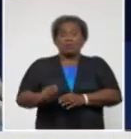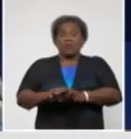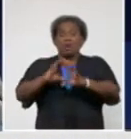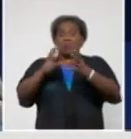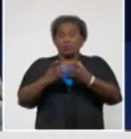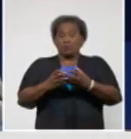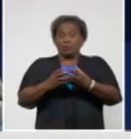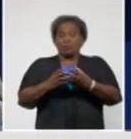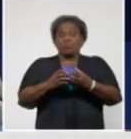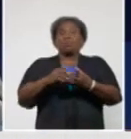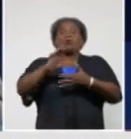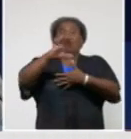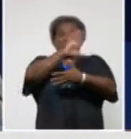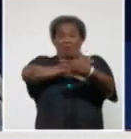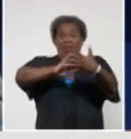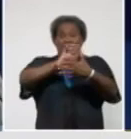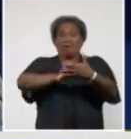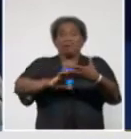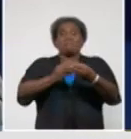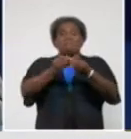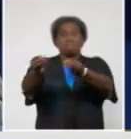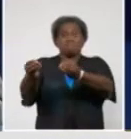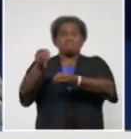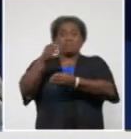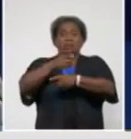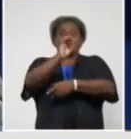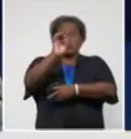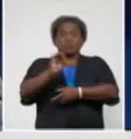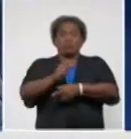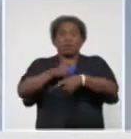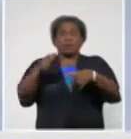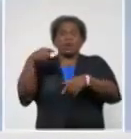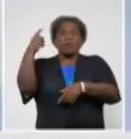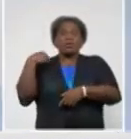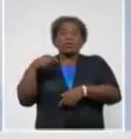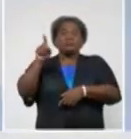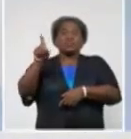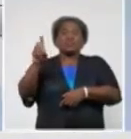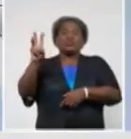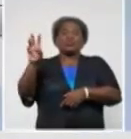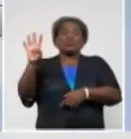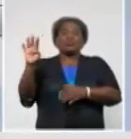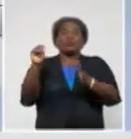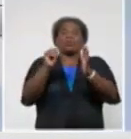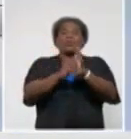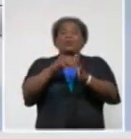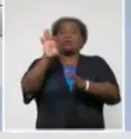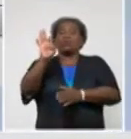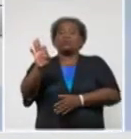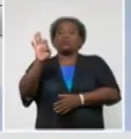of the Americas, which continues to be the epicenter of the pandemic and accounts for